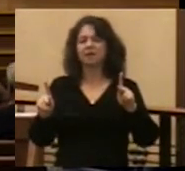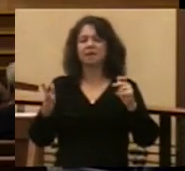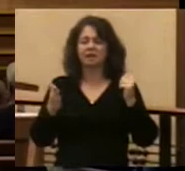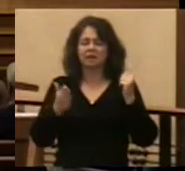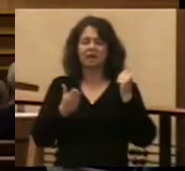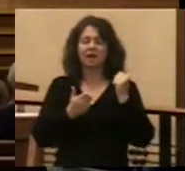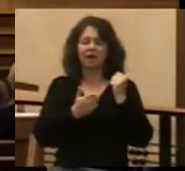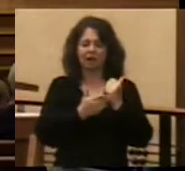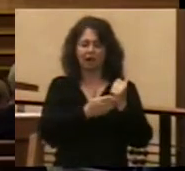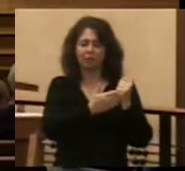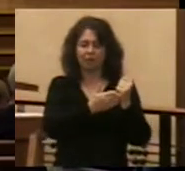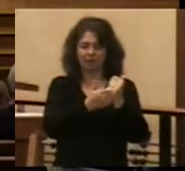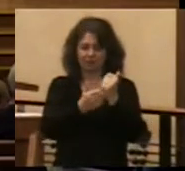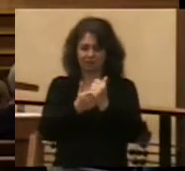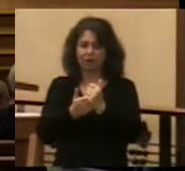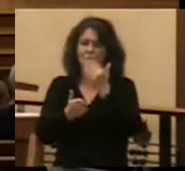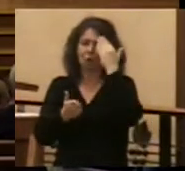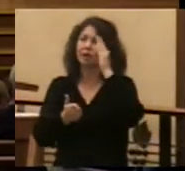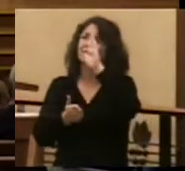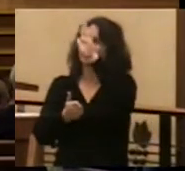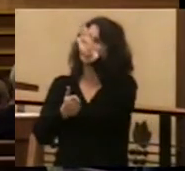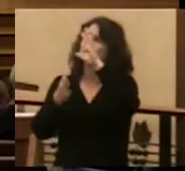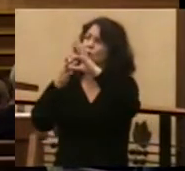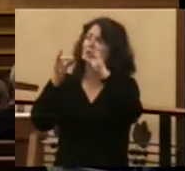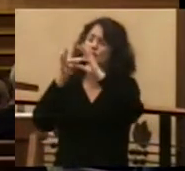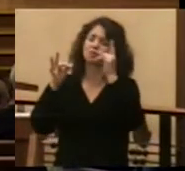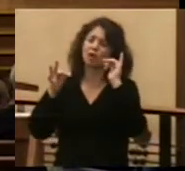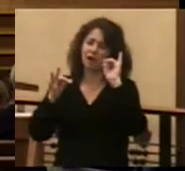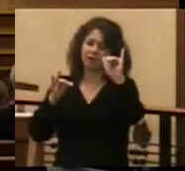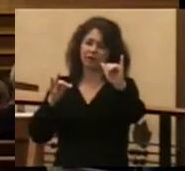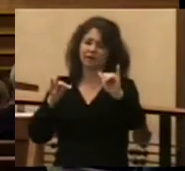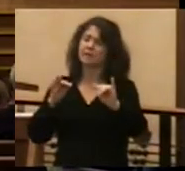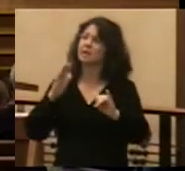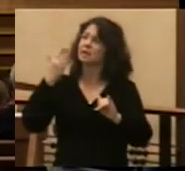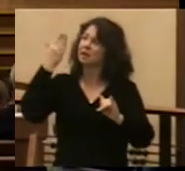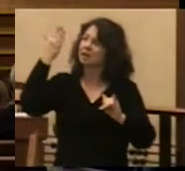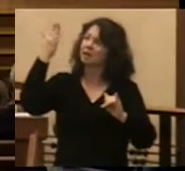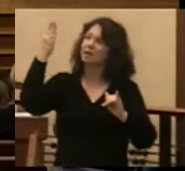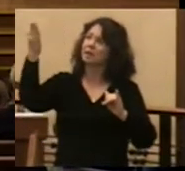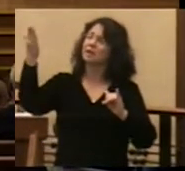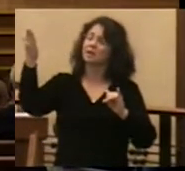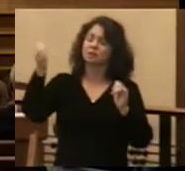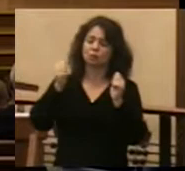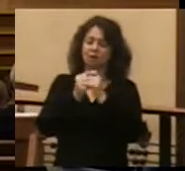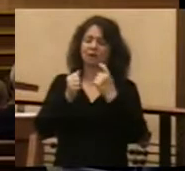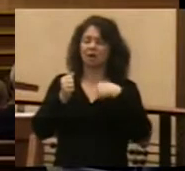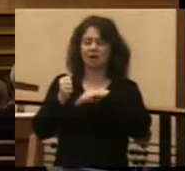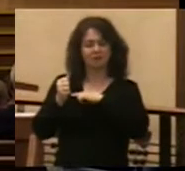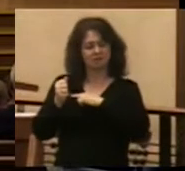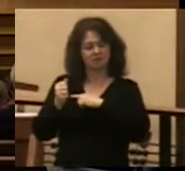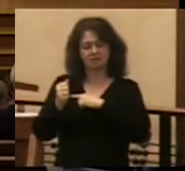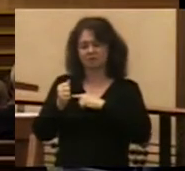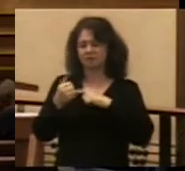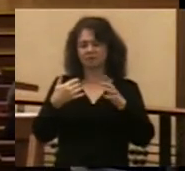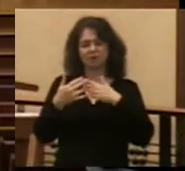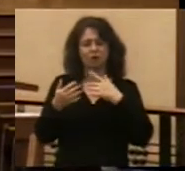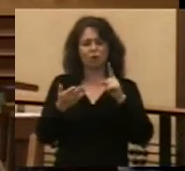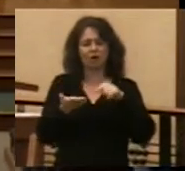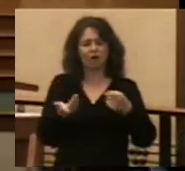does forever abide, that God's word stands no matter the changes and chances of